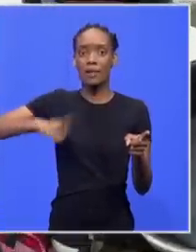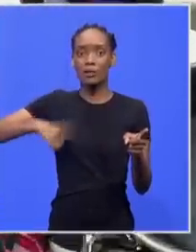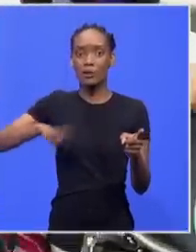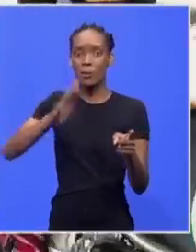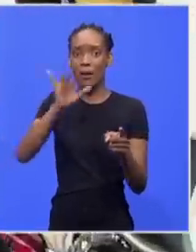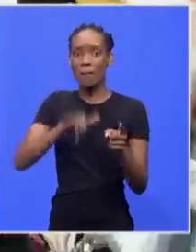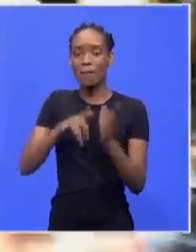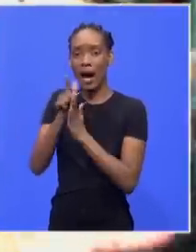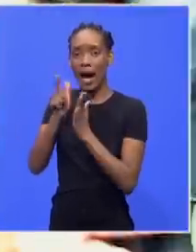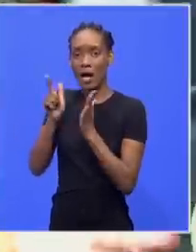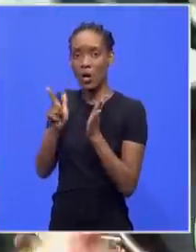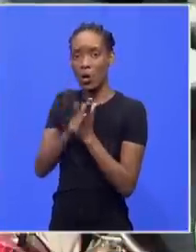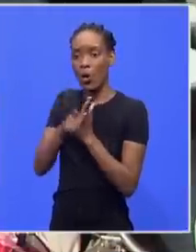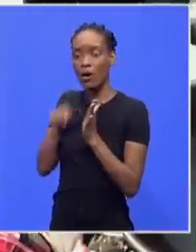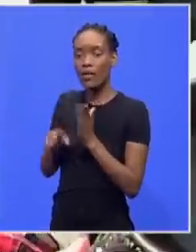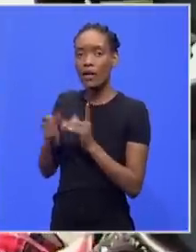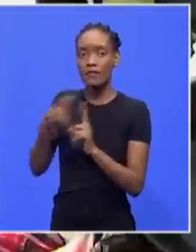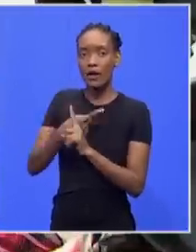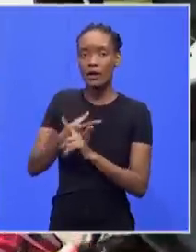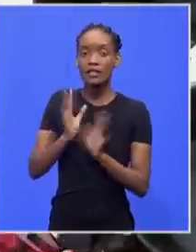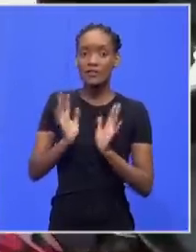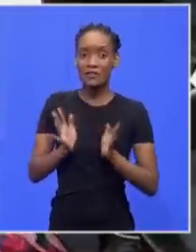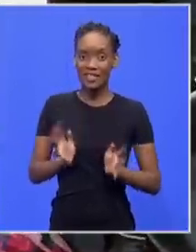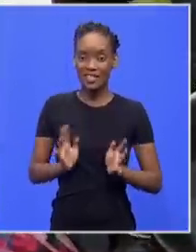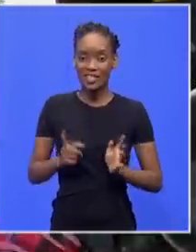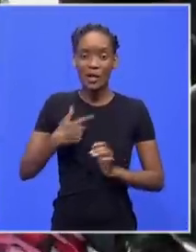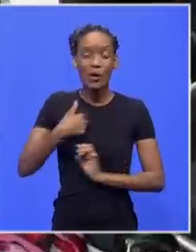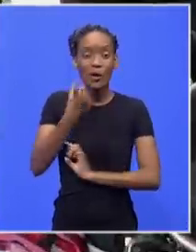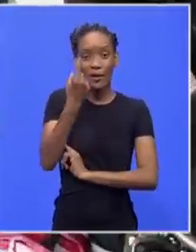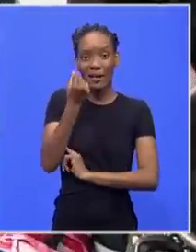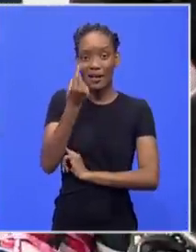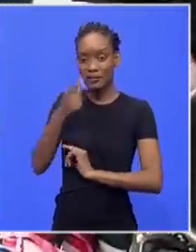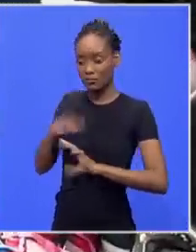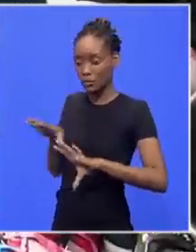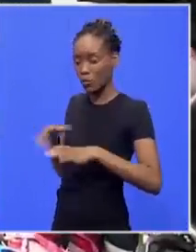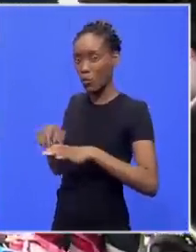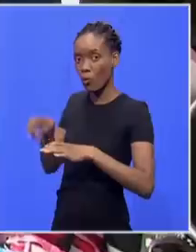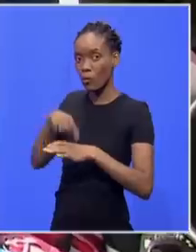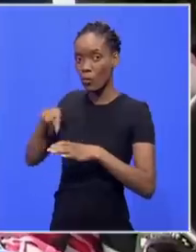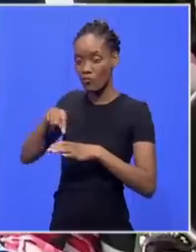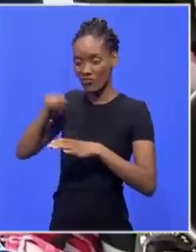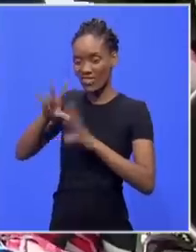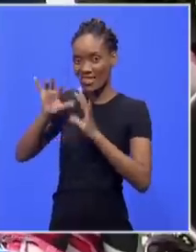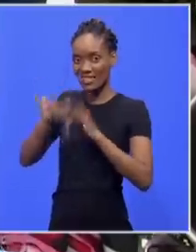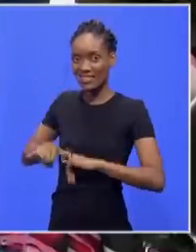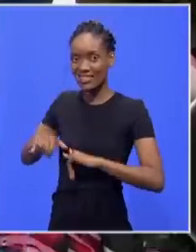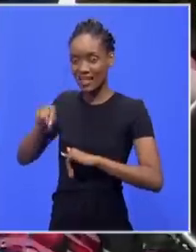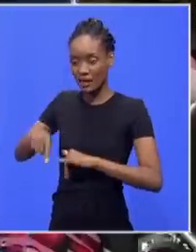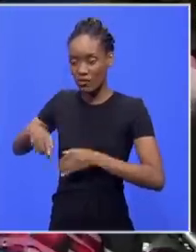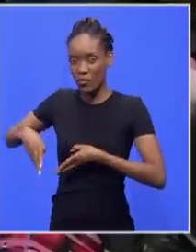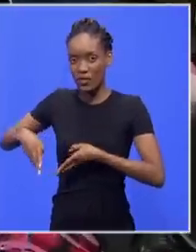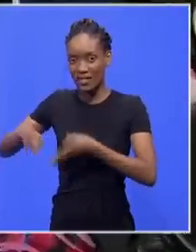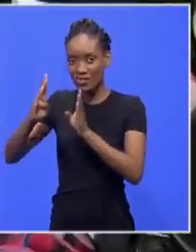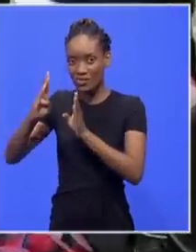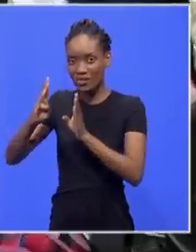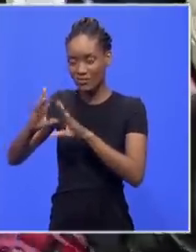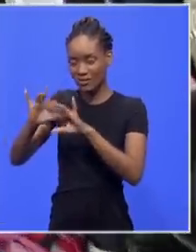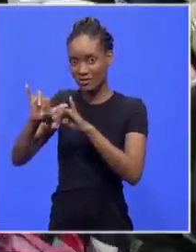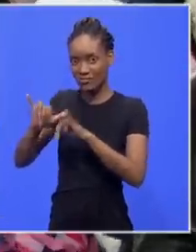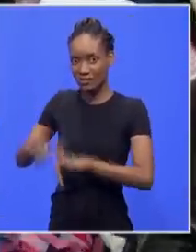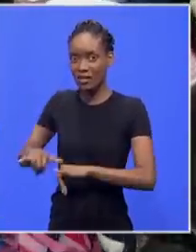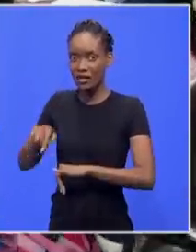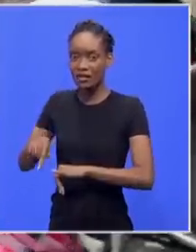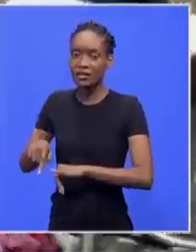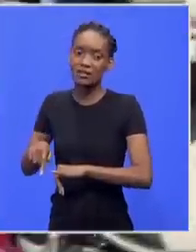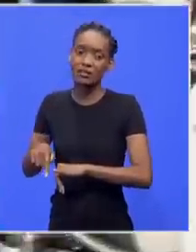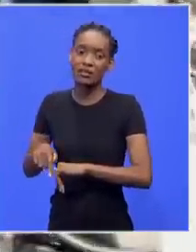been, of course, violated, understanding that this group of refugees have been living on the pavement of the offices here